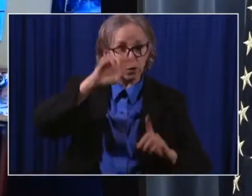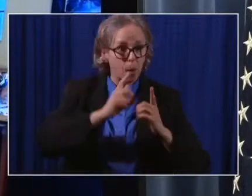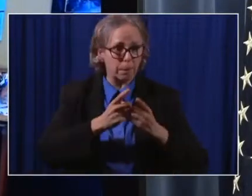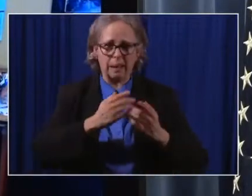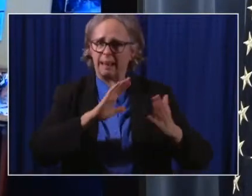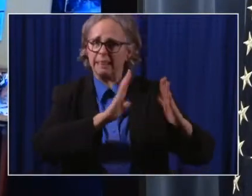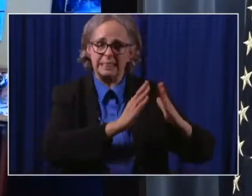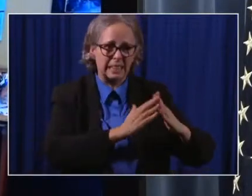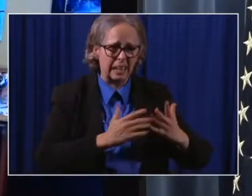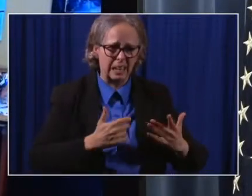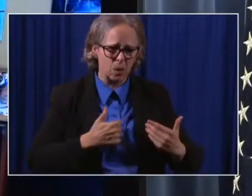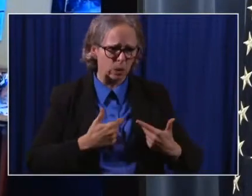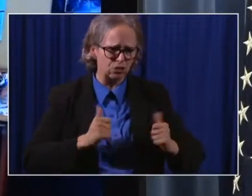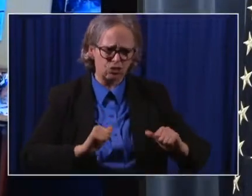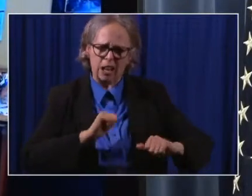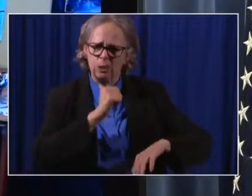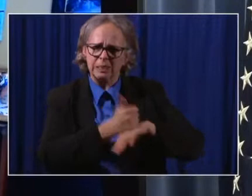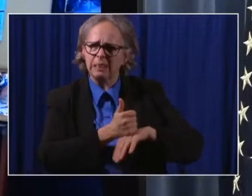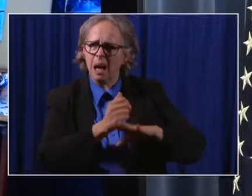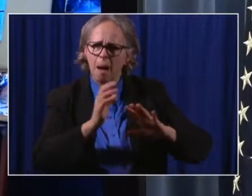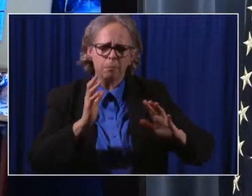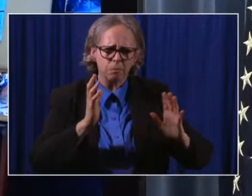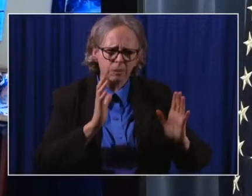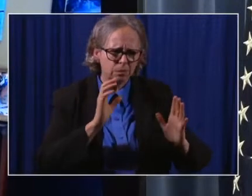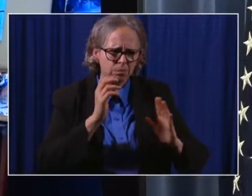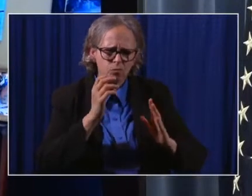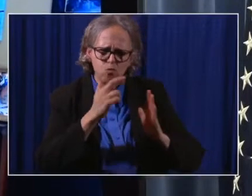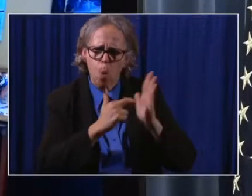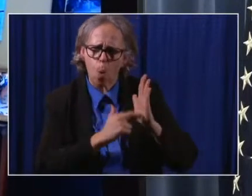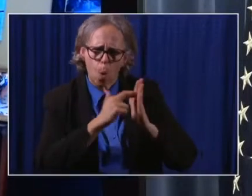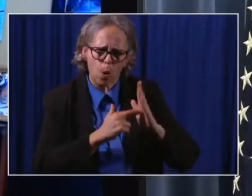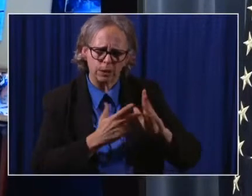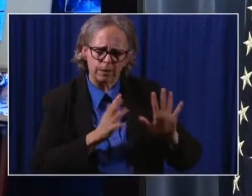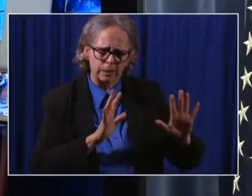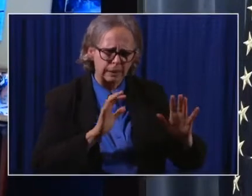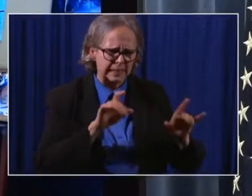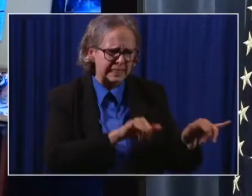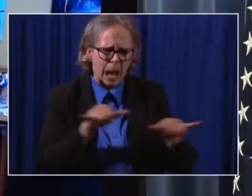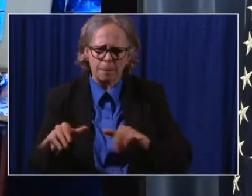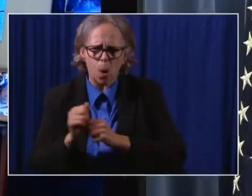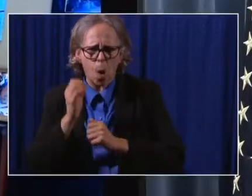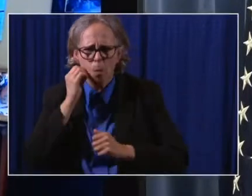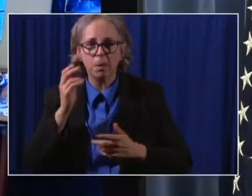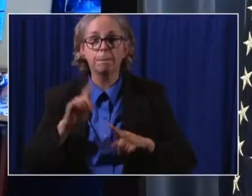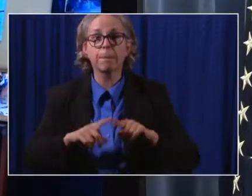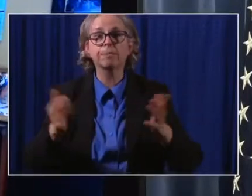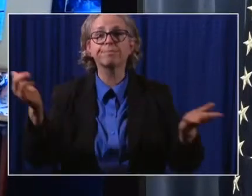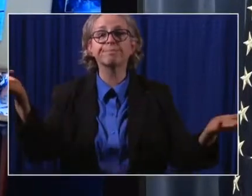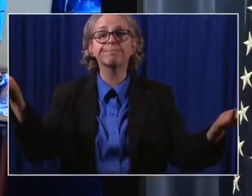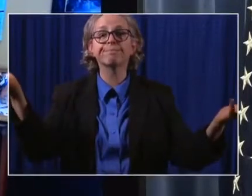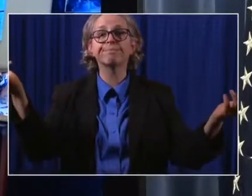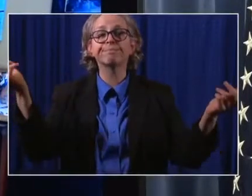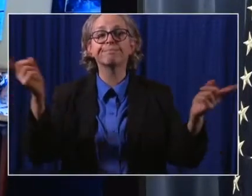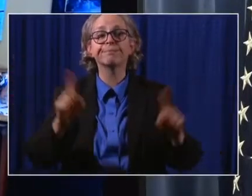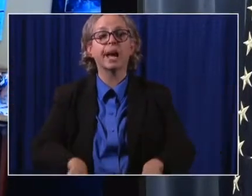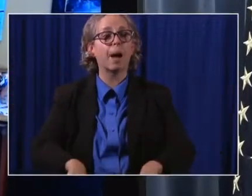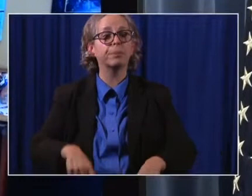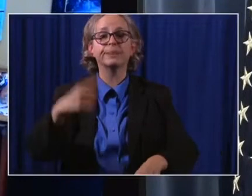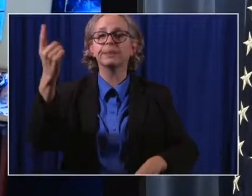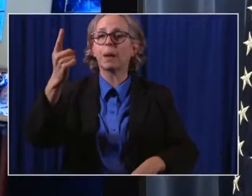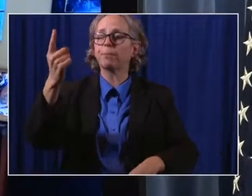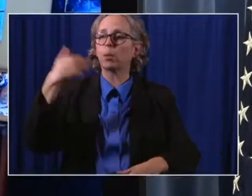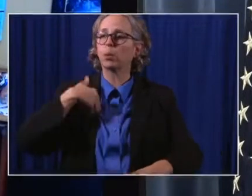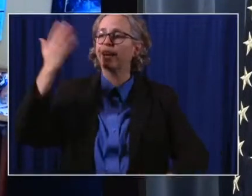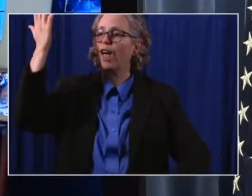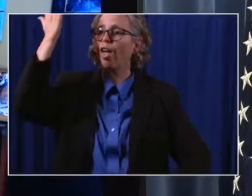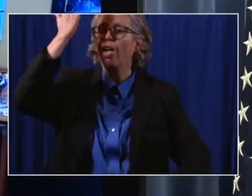perimeters, safety, and, we've done at our same household. And unfortunately, there was a gap somewhere, and, the virus got